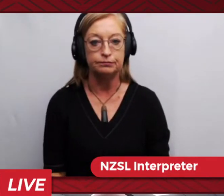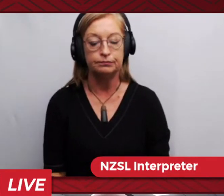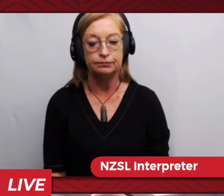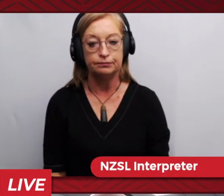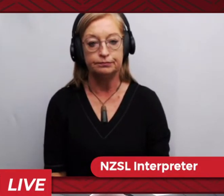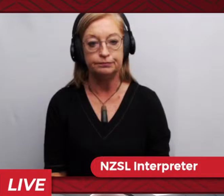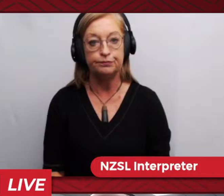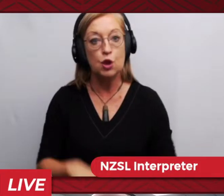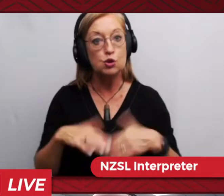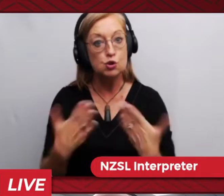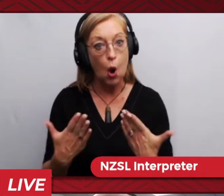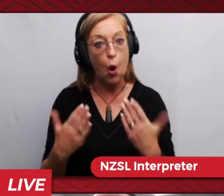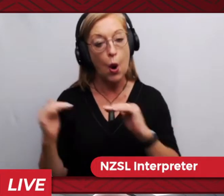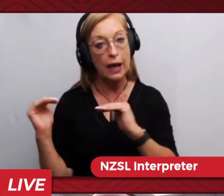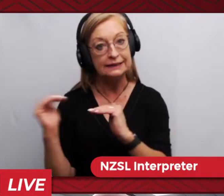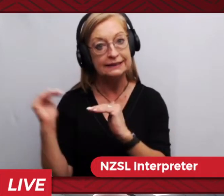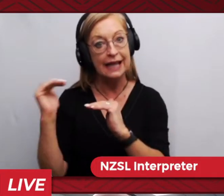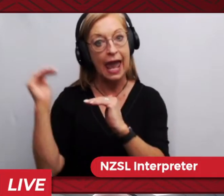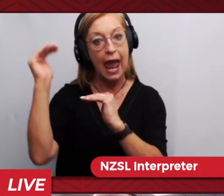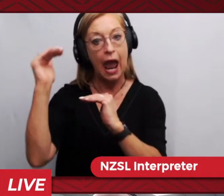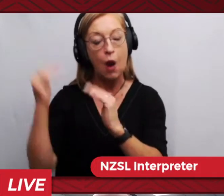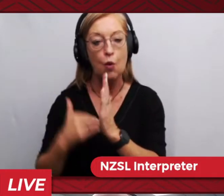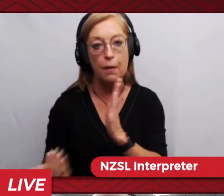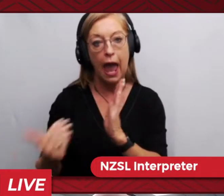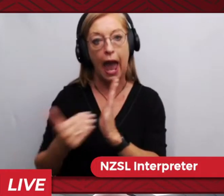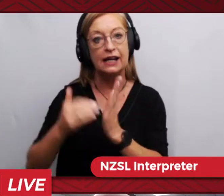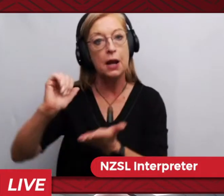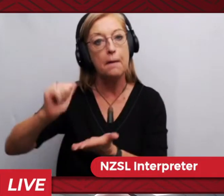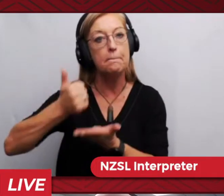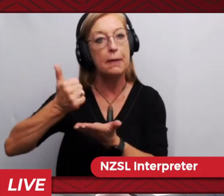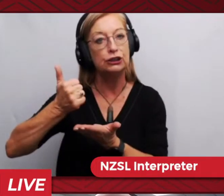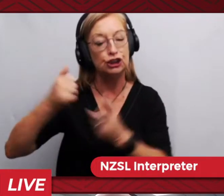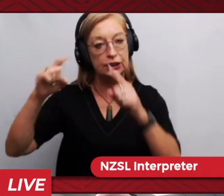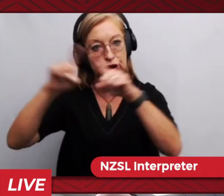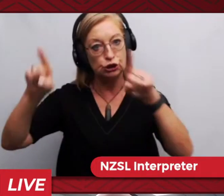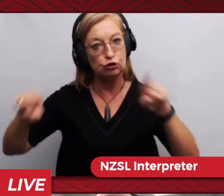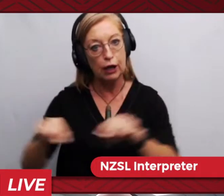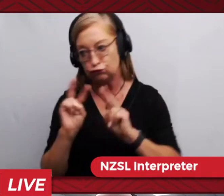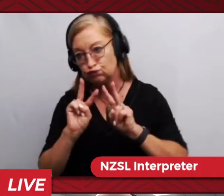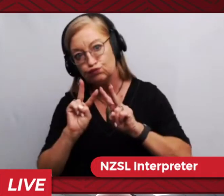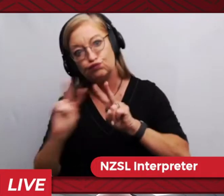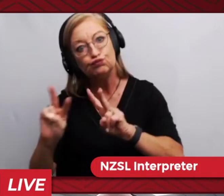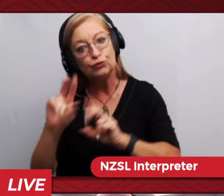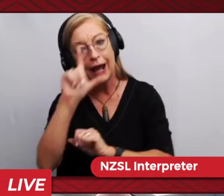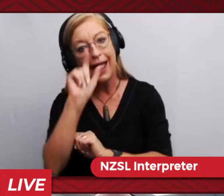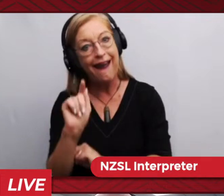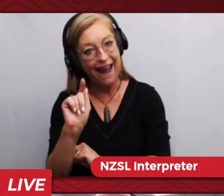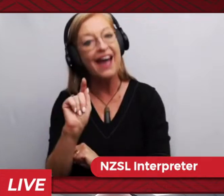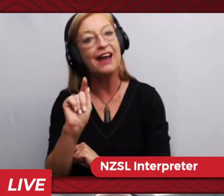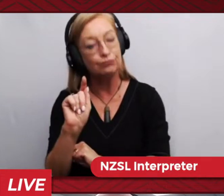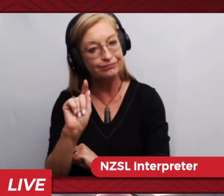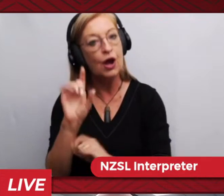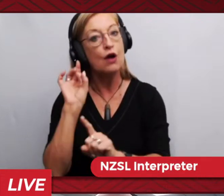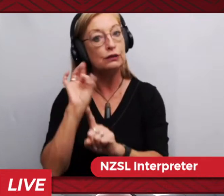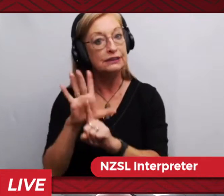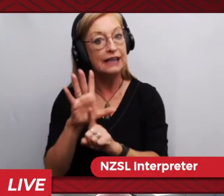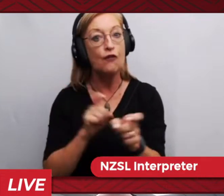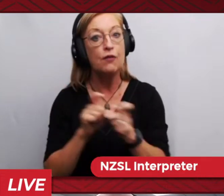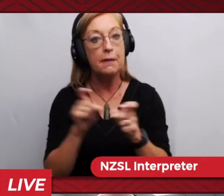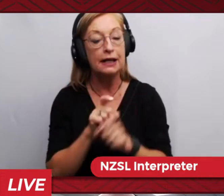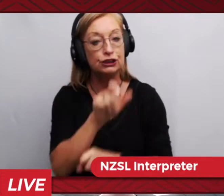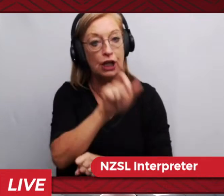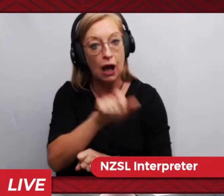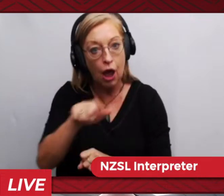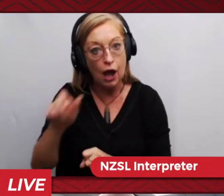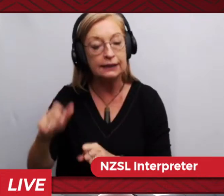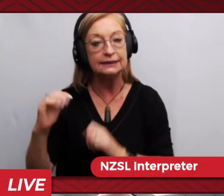So the tier will be added to that budgeting screen, so that's where you'll be able to go and see it. And then for self-managing clients, the tier